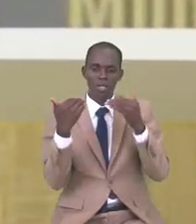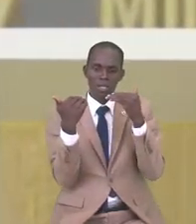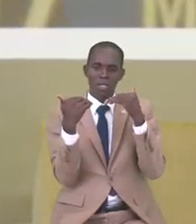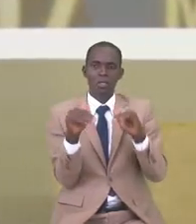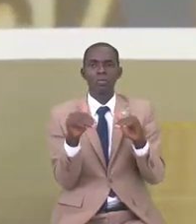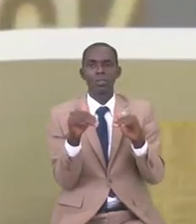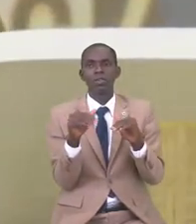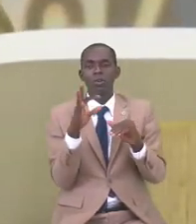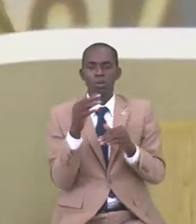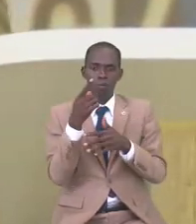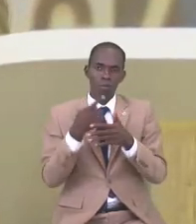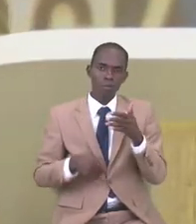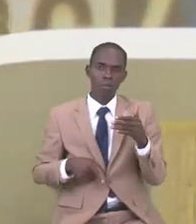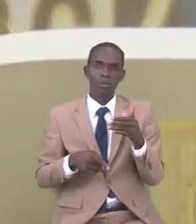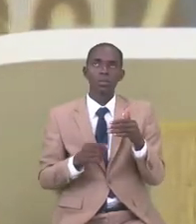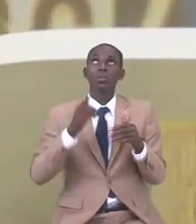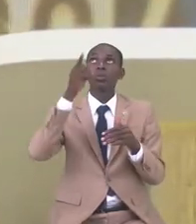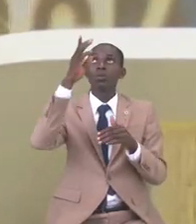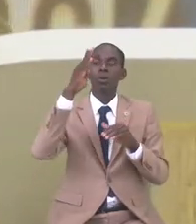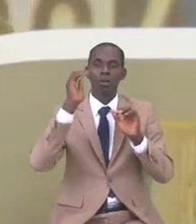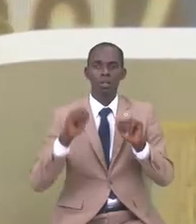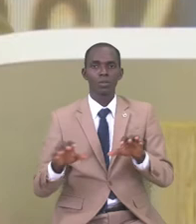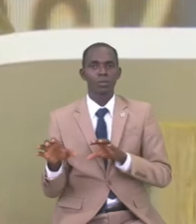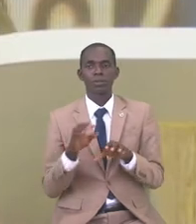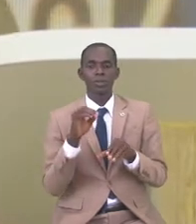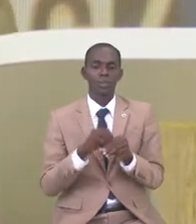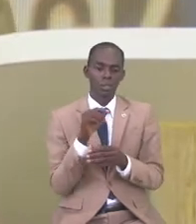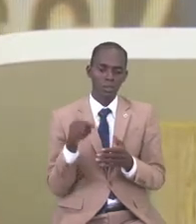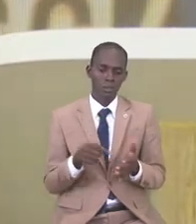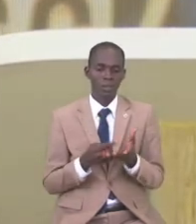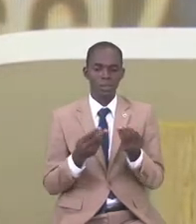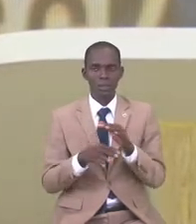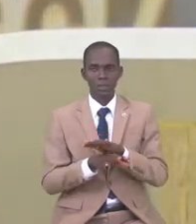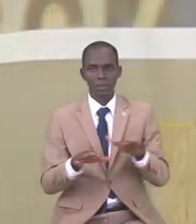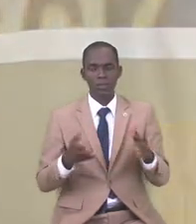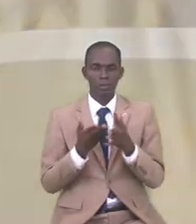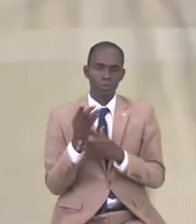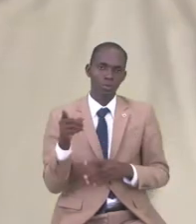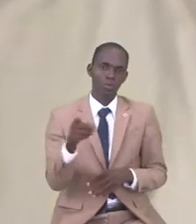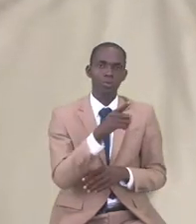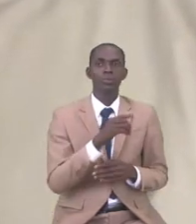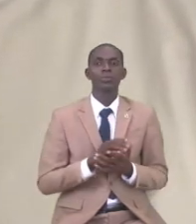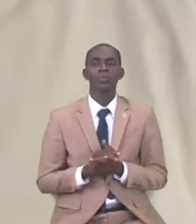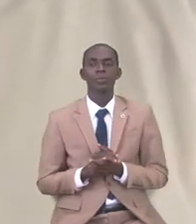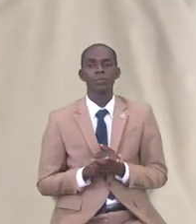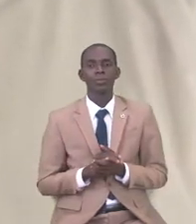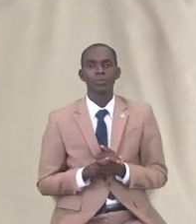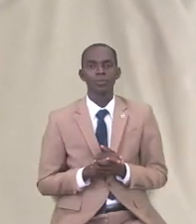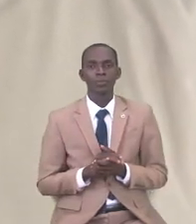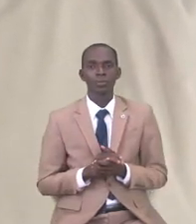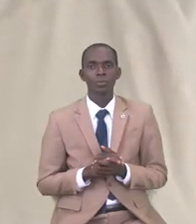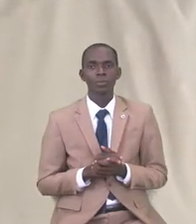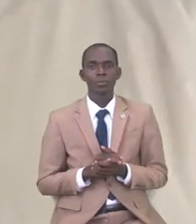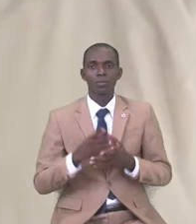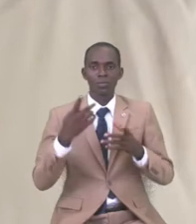what God can do in this land through you. The